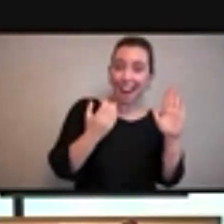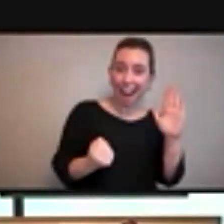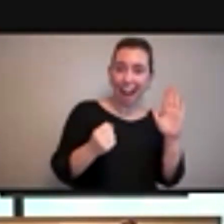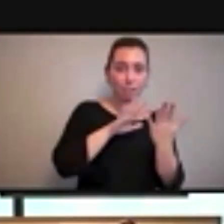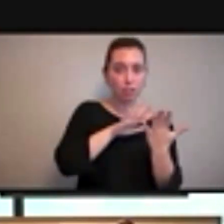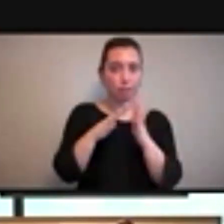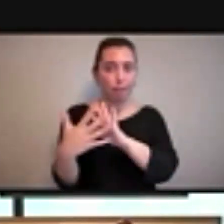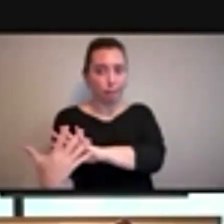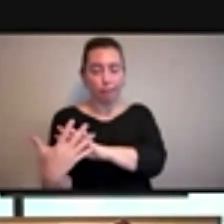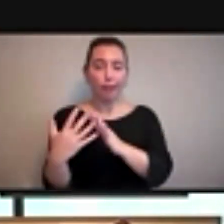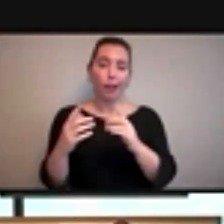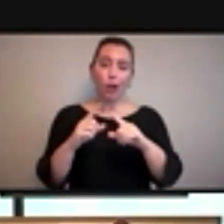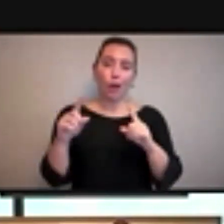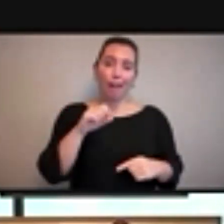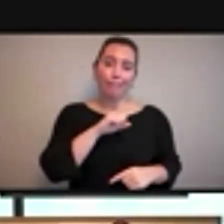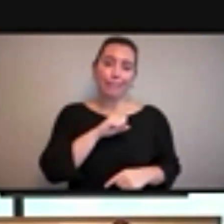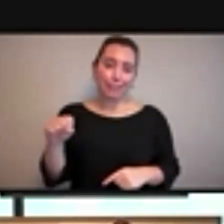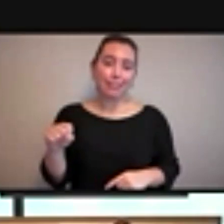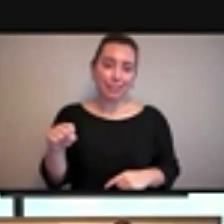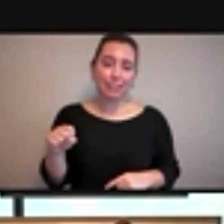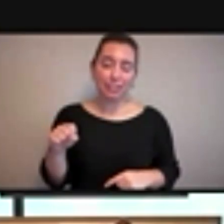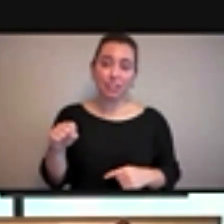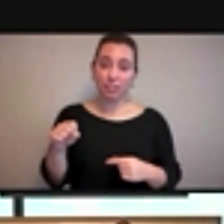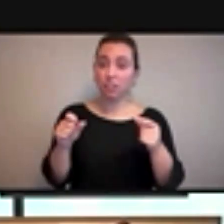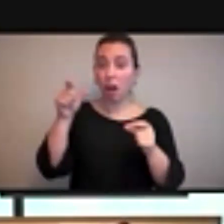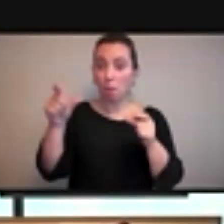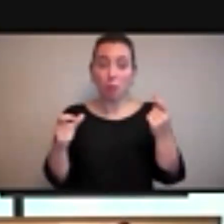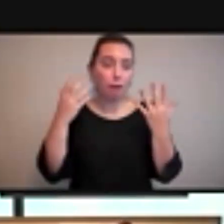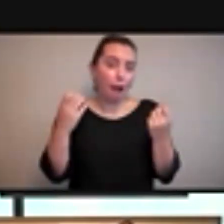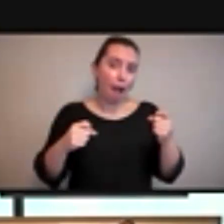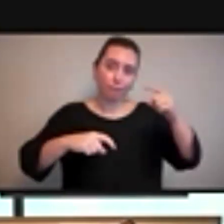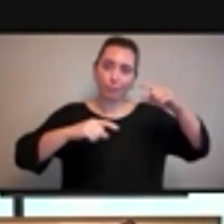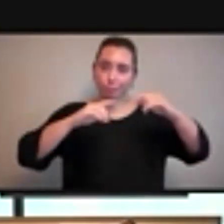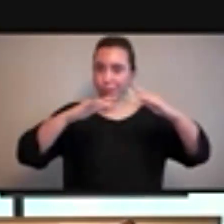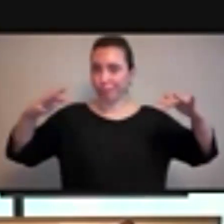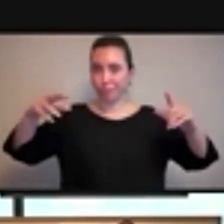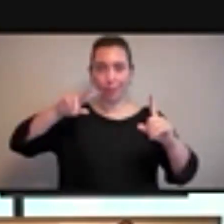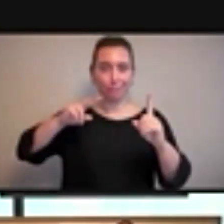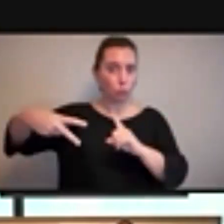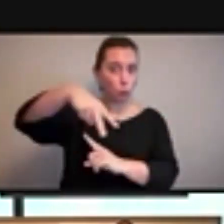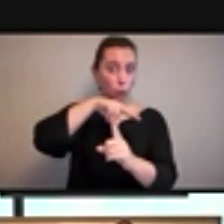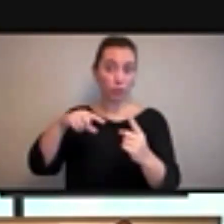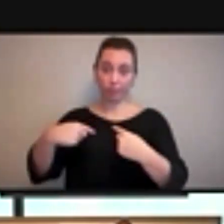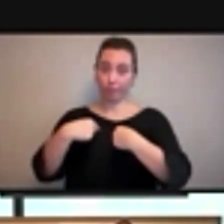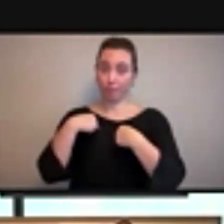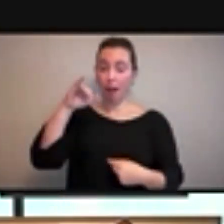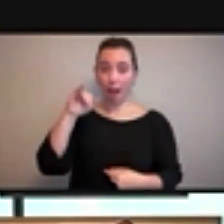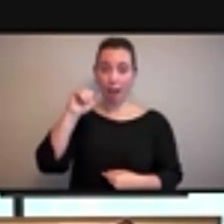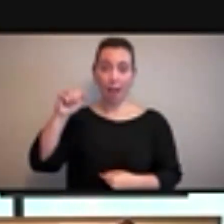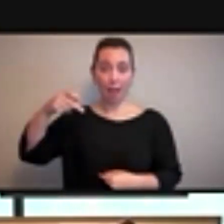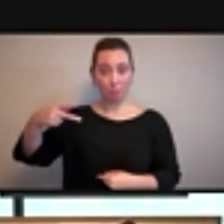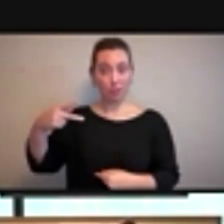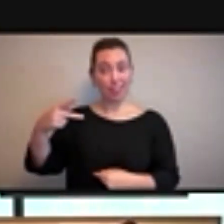things may or may not be true. But people have a lot of views on this. We think that it's